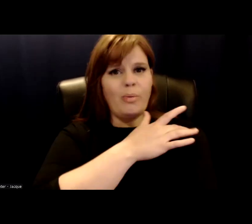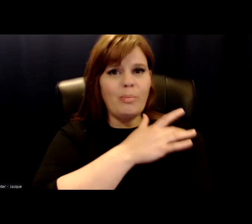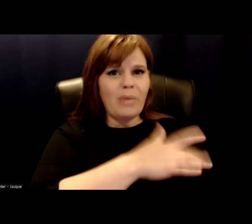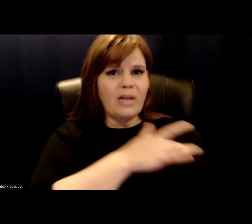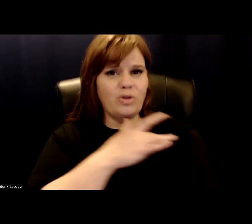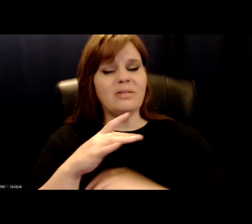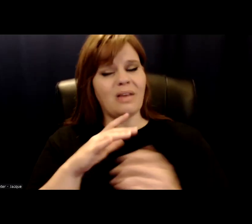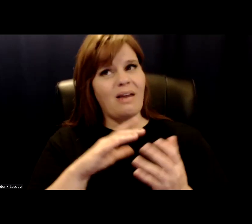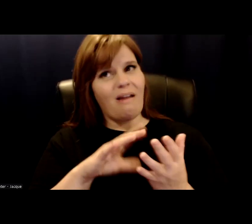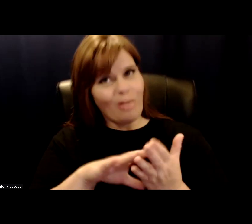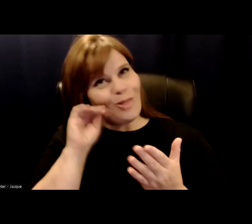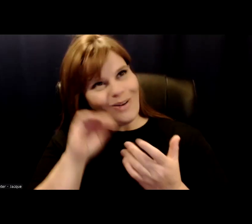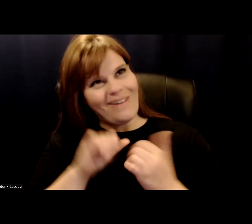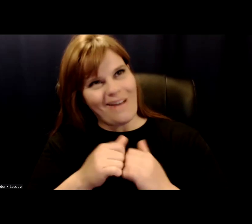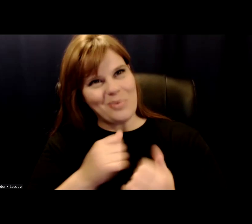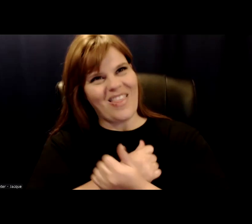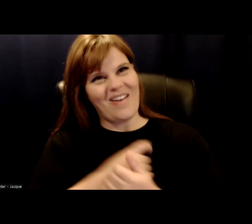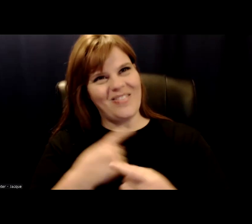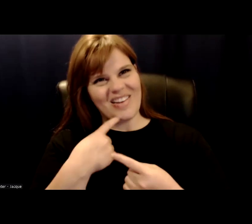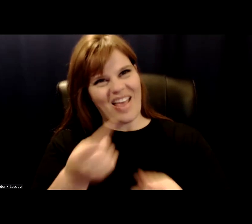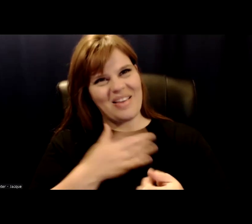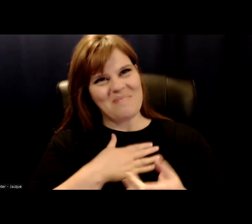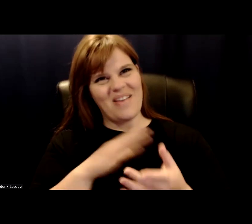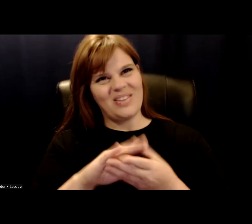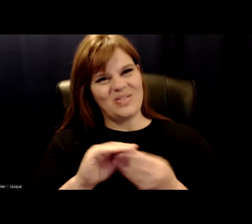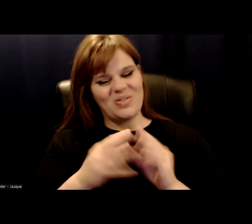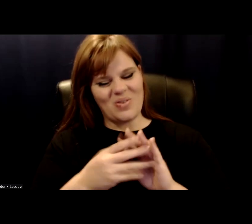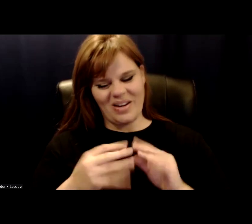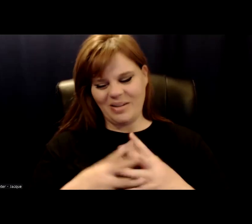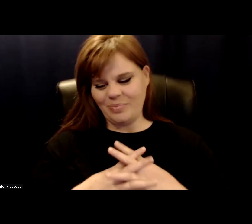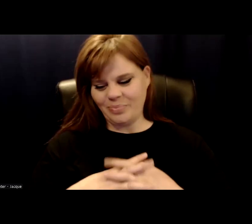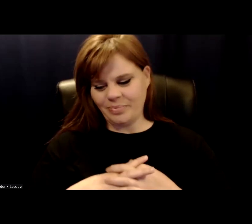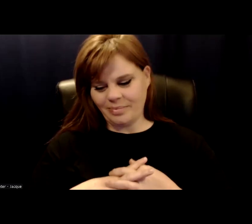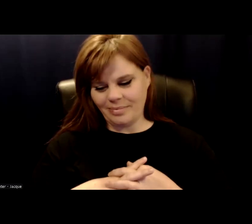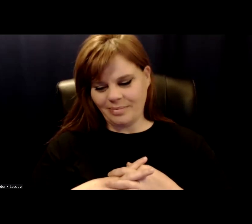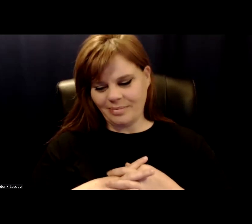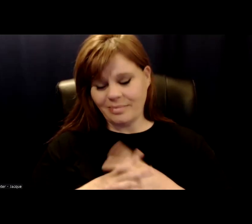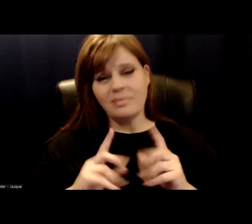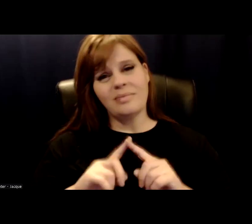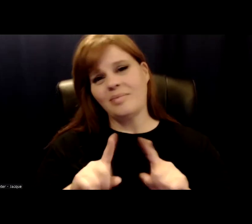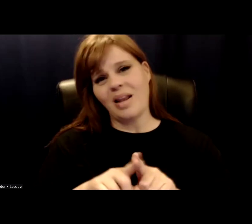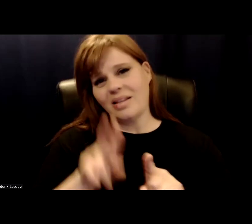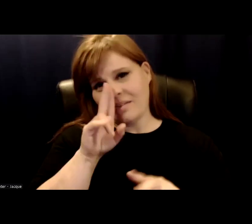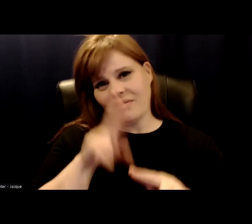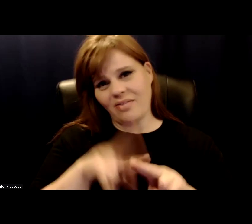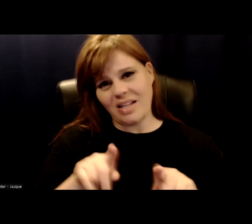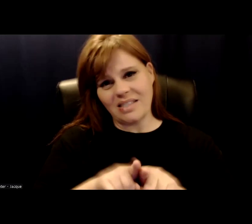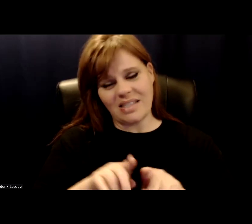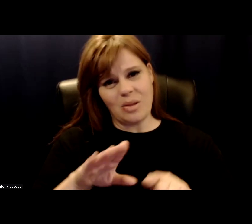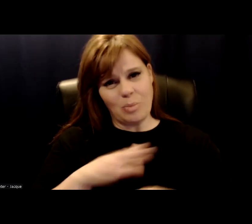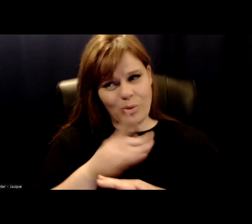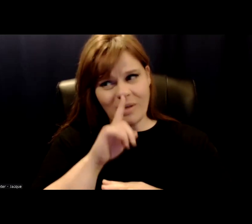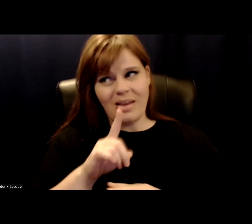my story. But as fun as the music is, and as much as I'm getting used to